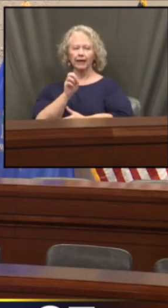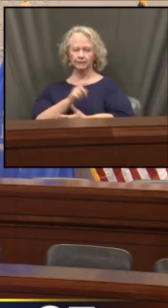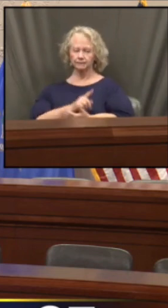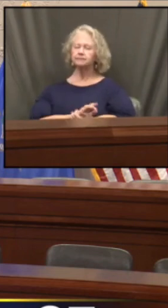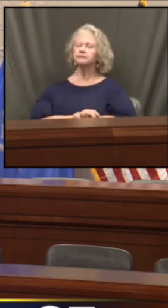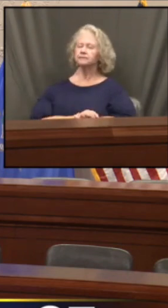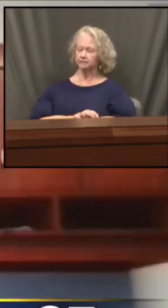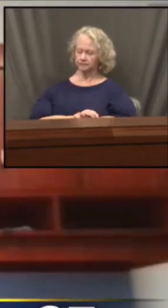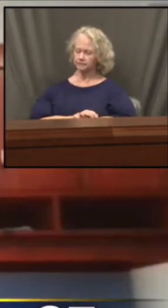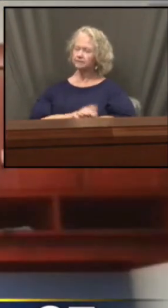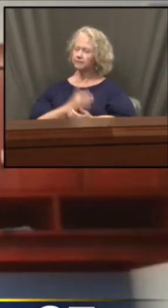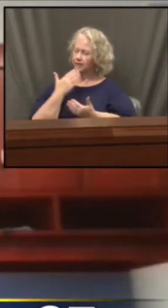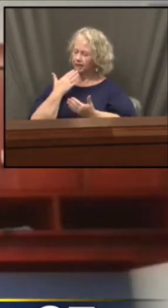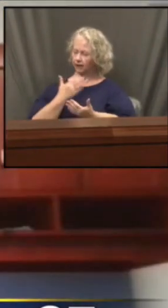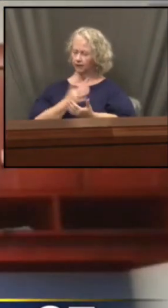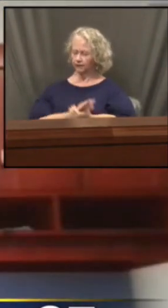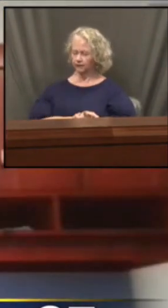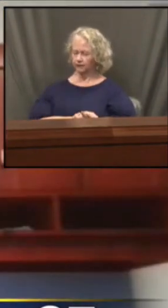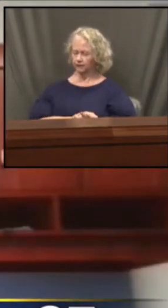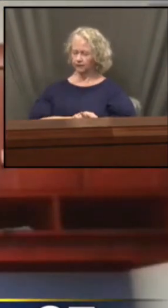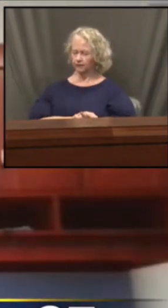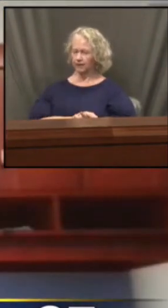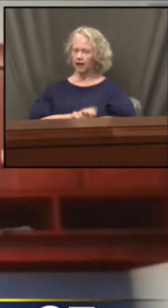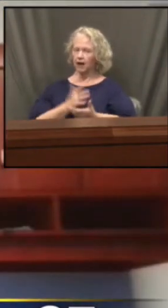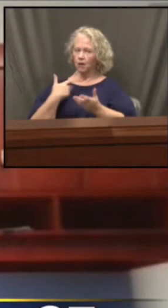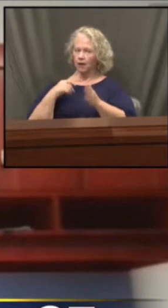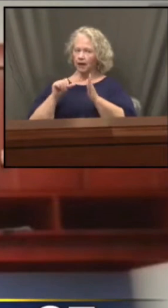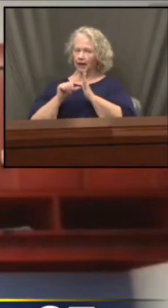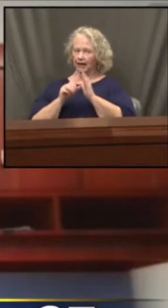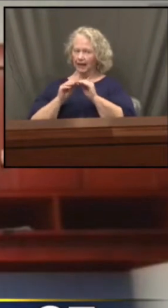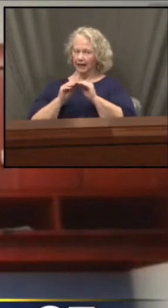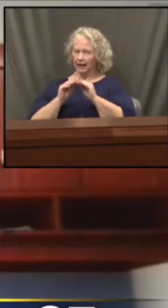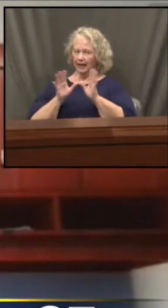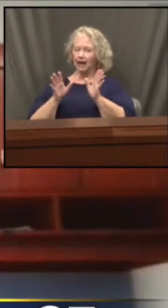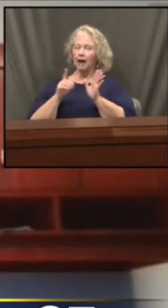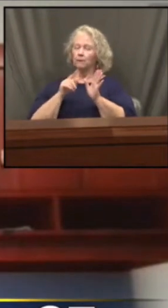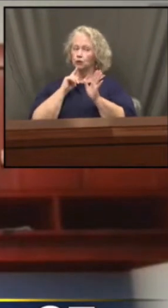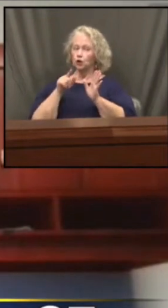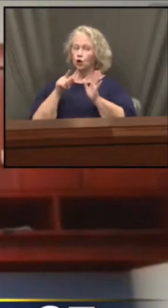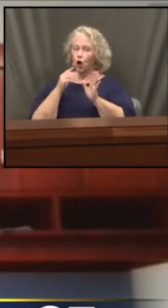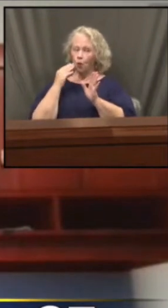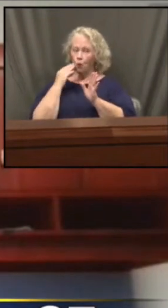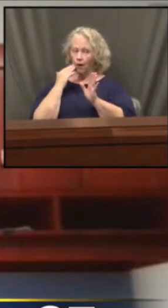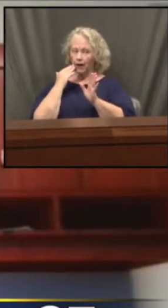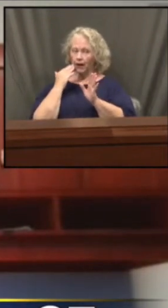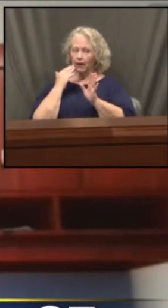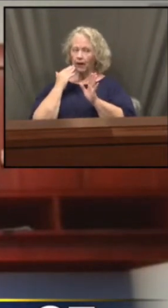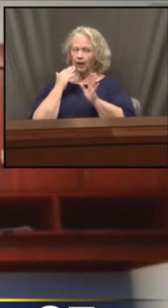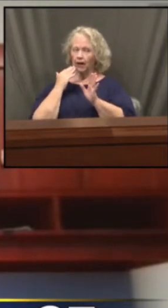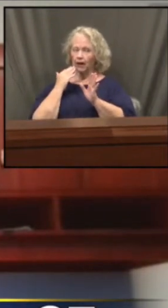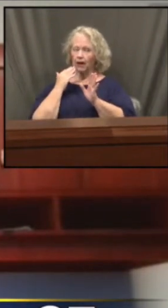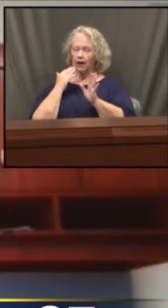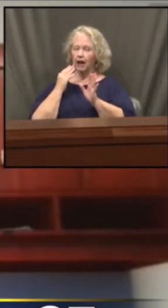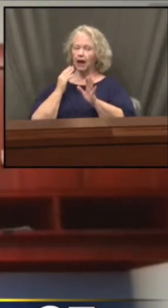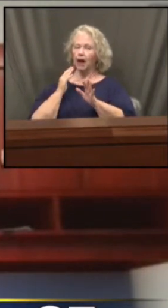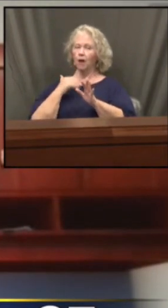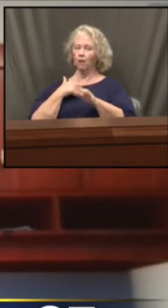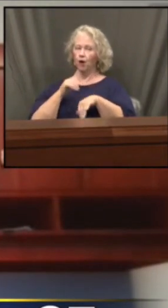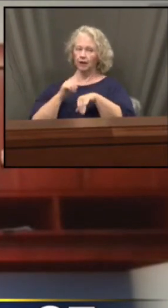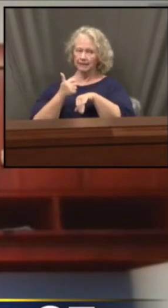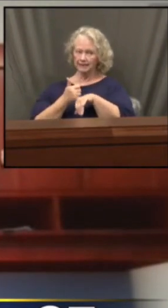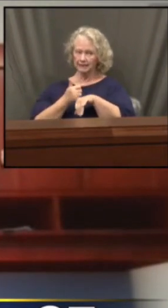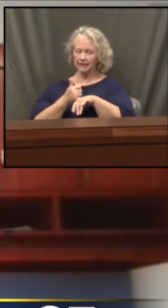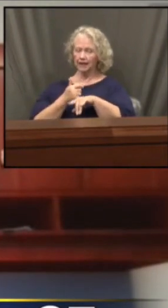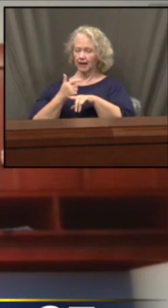Sure, thank you. And so to be clear, I'm sure you all are aware that we are implementing legislation that was